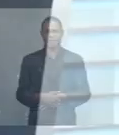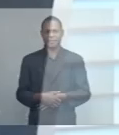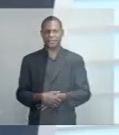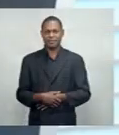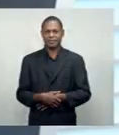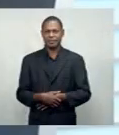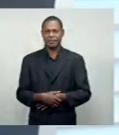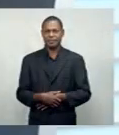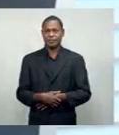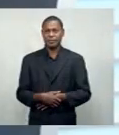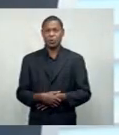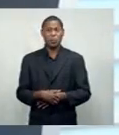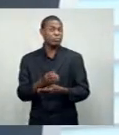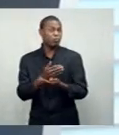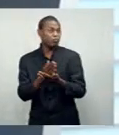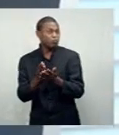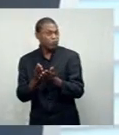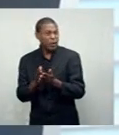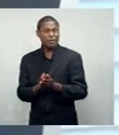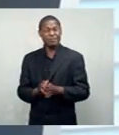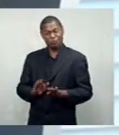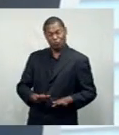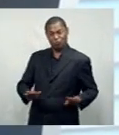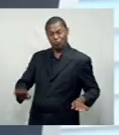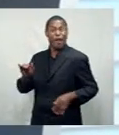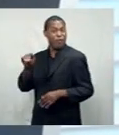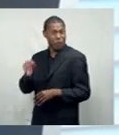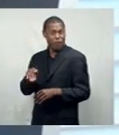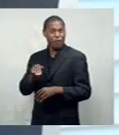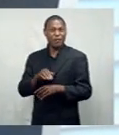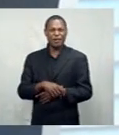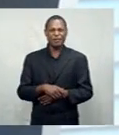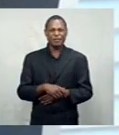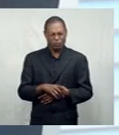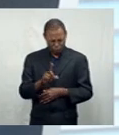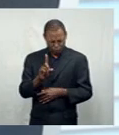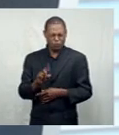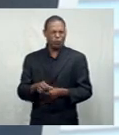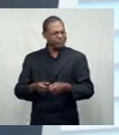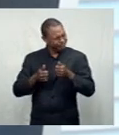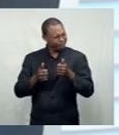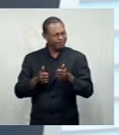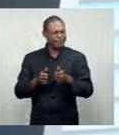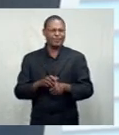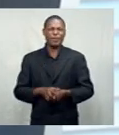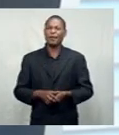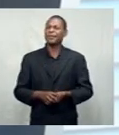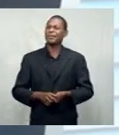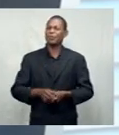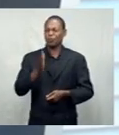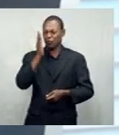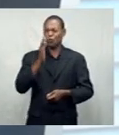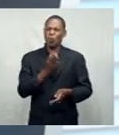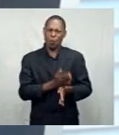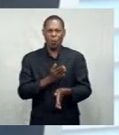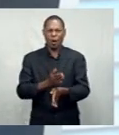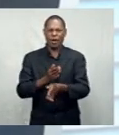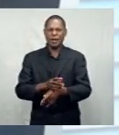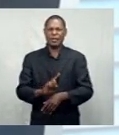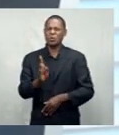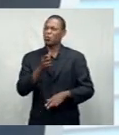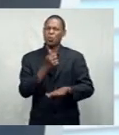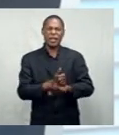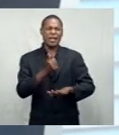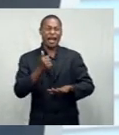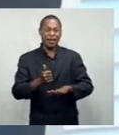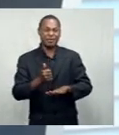The only thing I have to say about my kids at home, they are doing well with their schoolwork and what the government has done